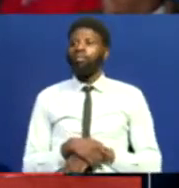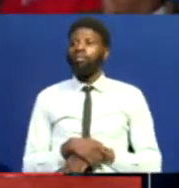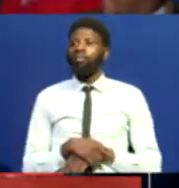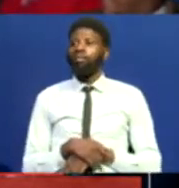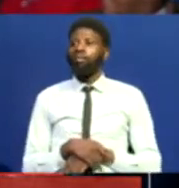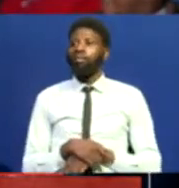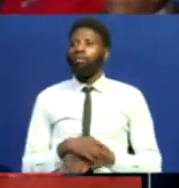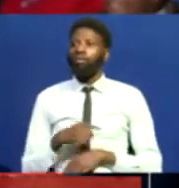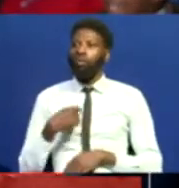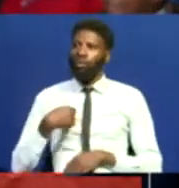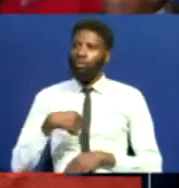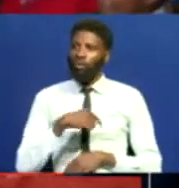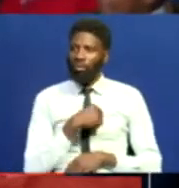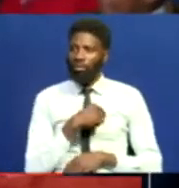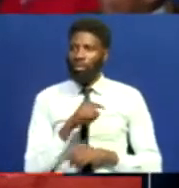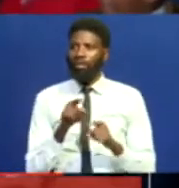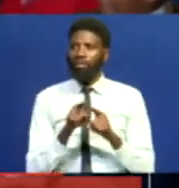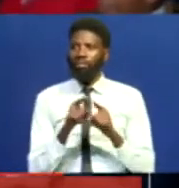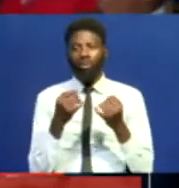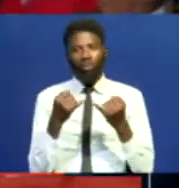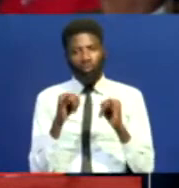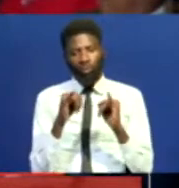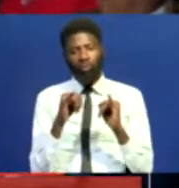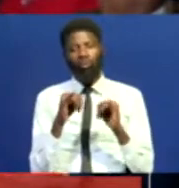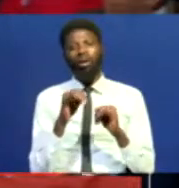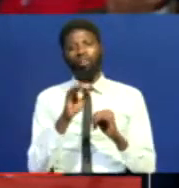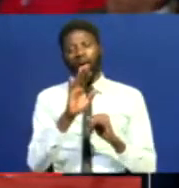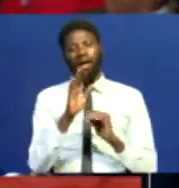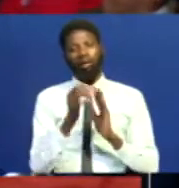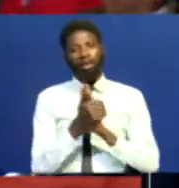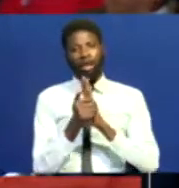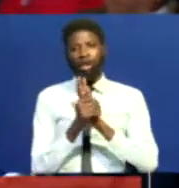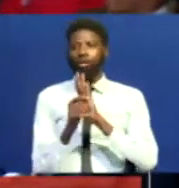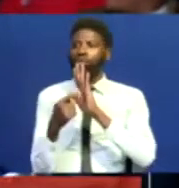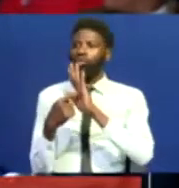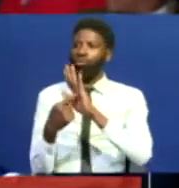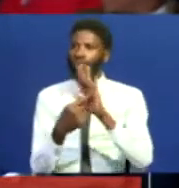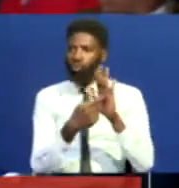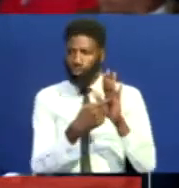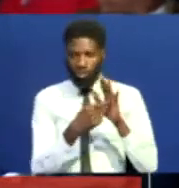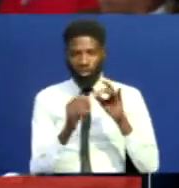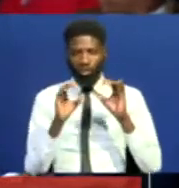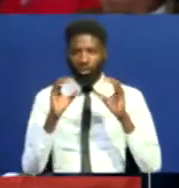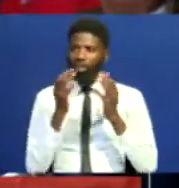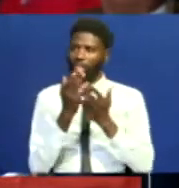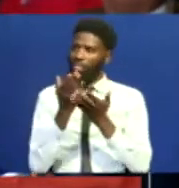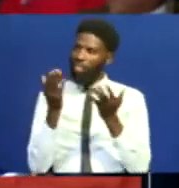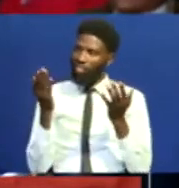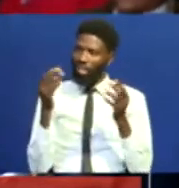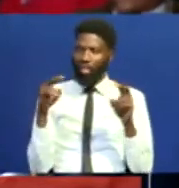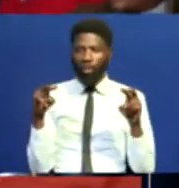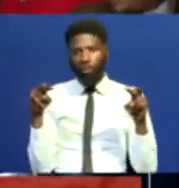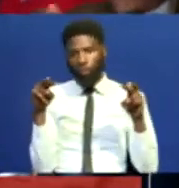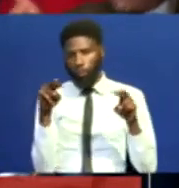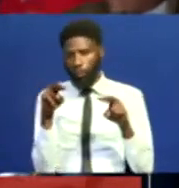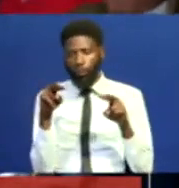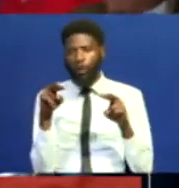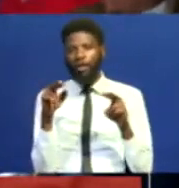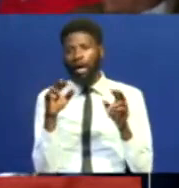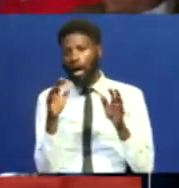know that they are trying to expose themselves, and there are coaches out there that maybe are also watching what's going